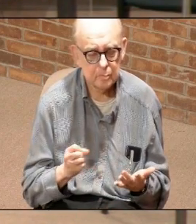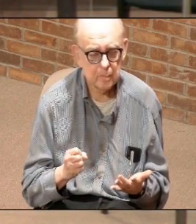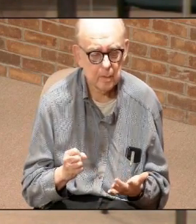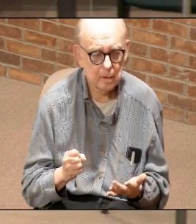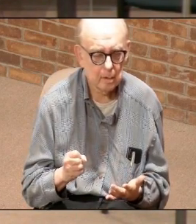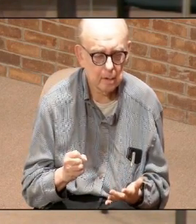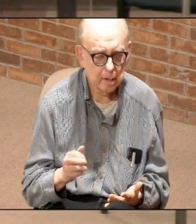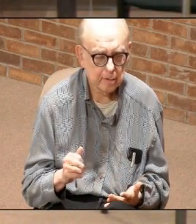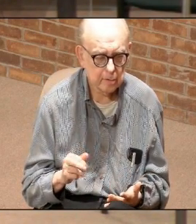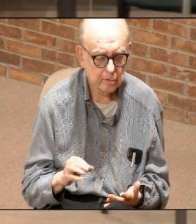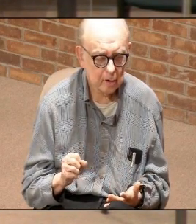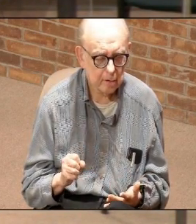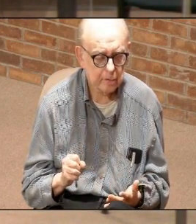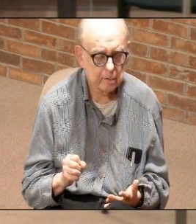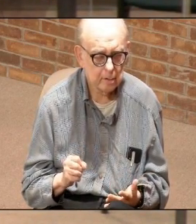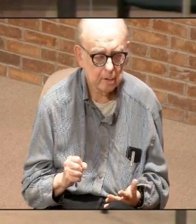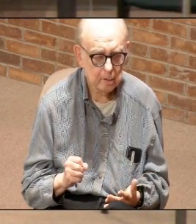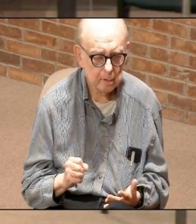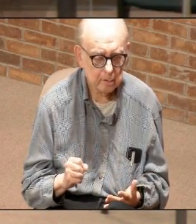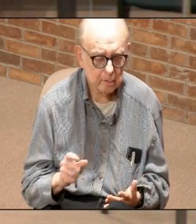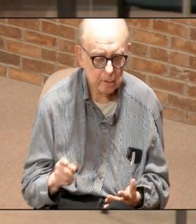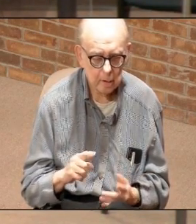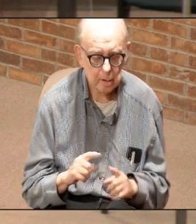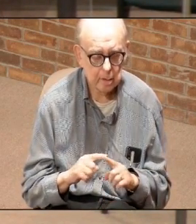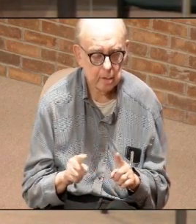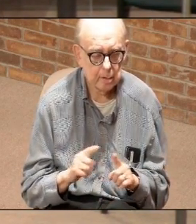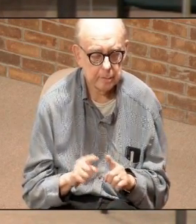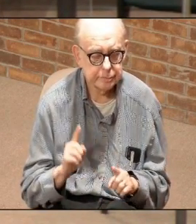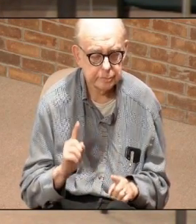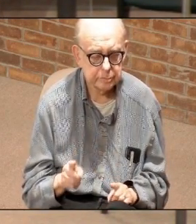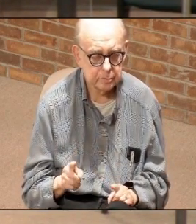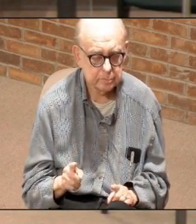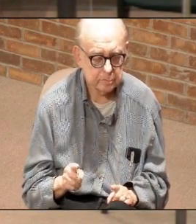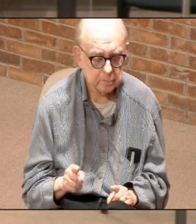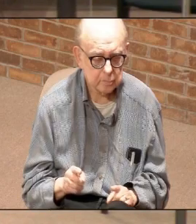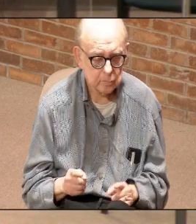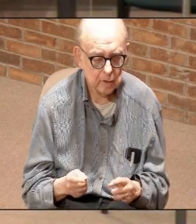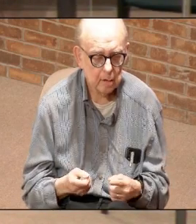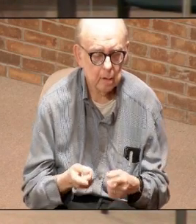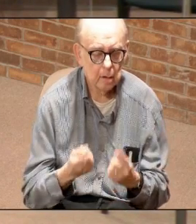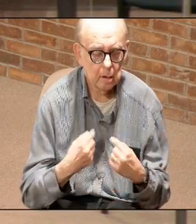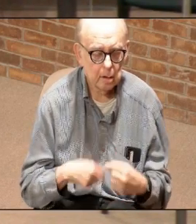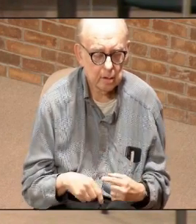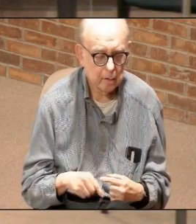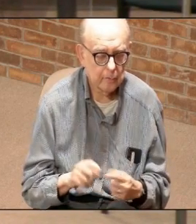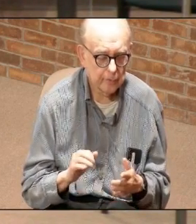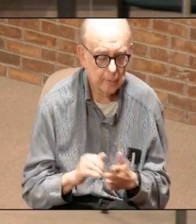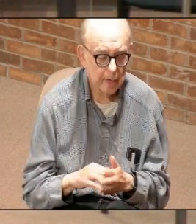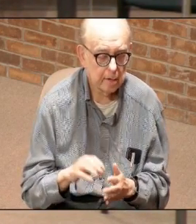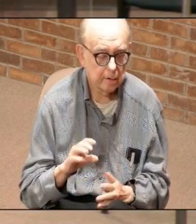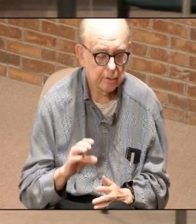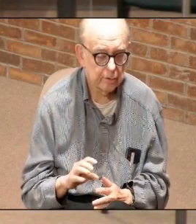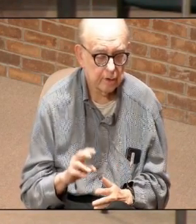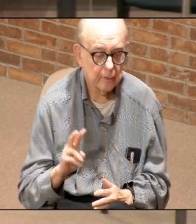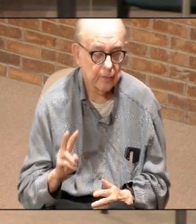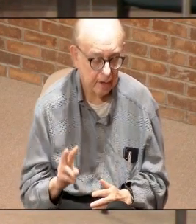is kind of there. And there are different ones that come from the coronavirus, okay?